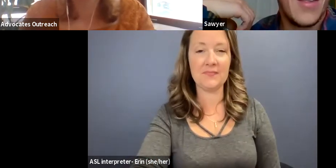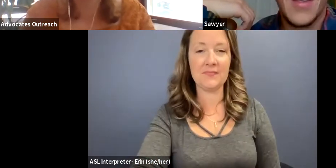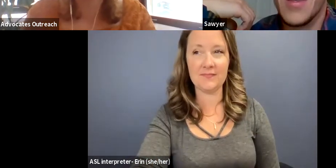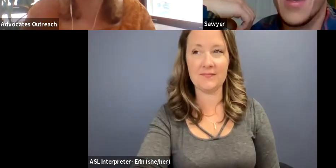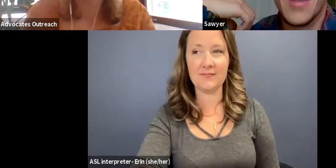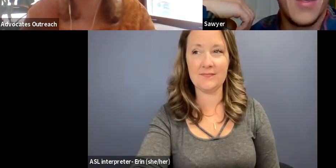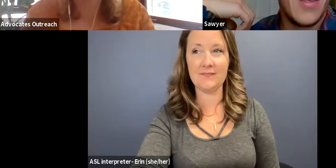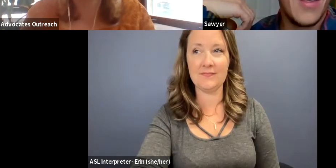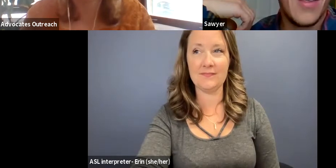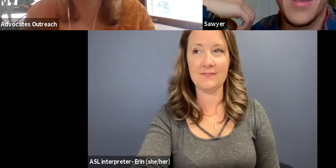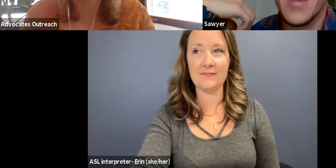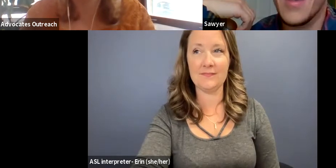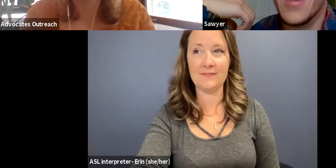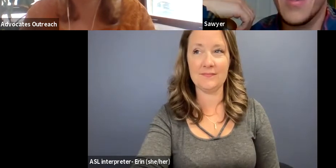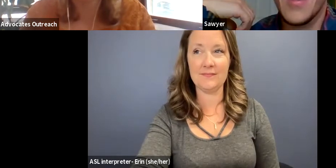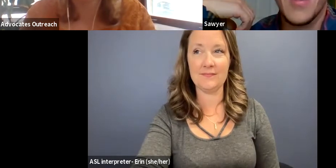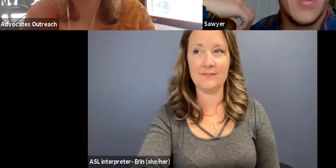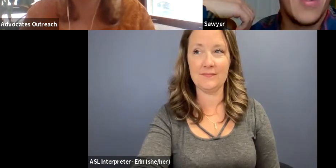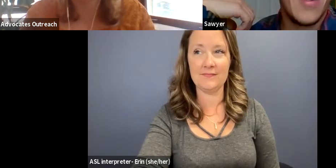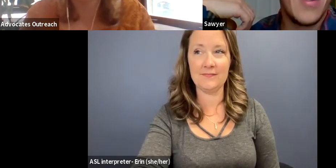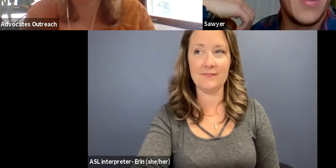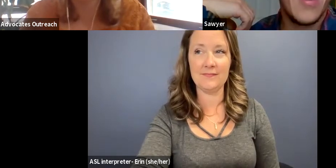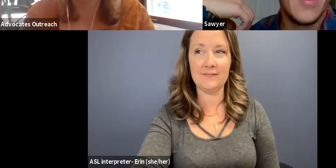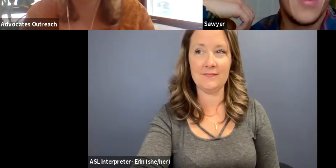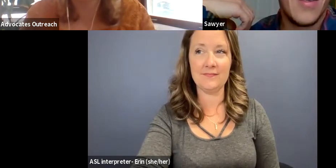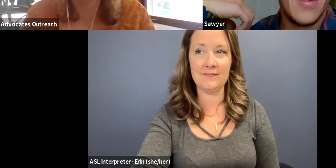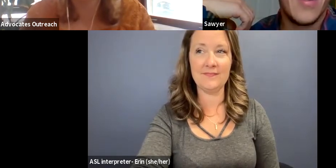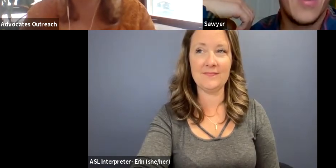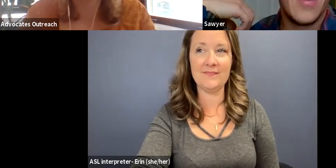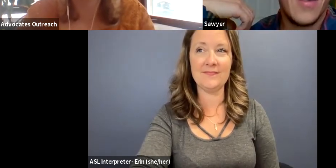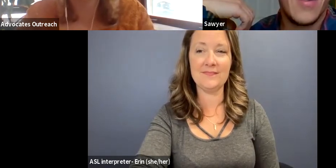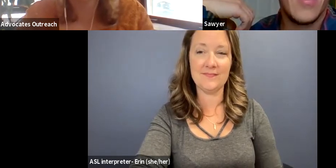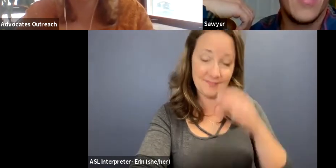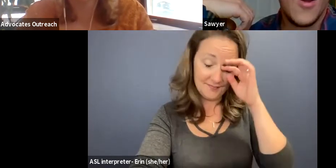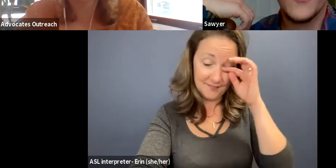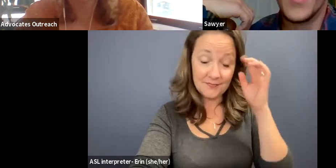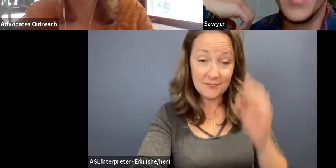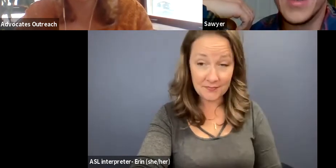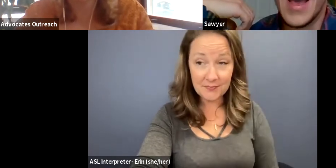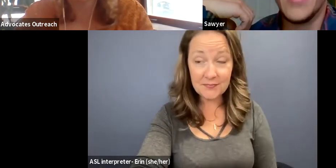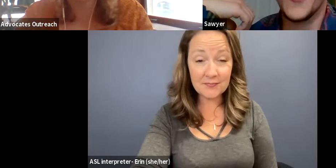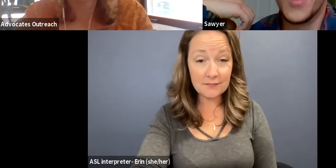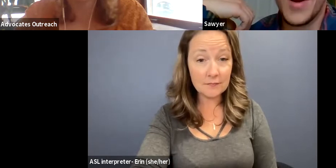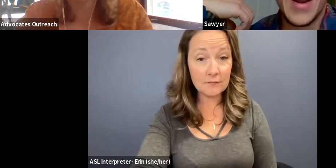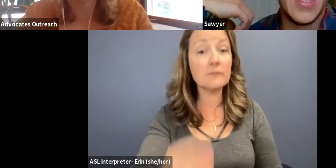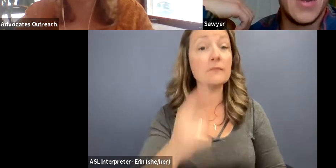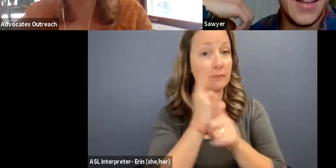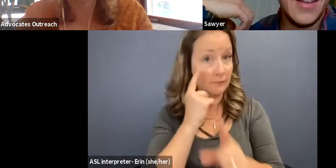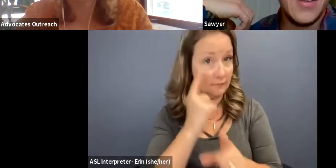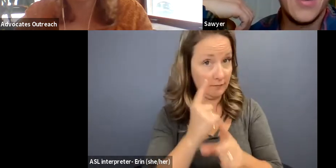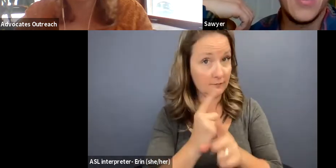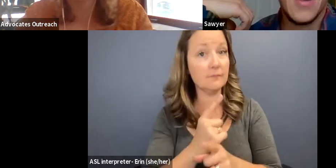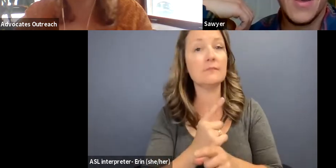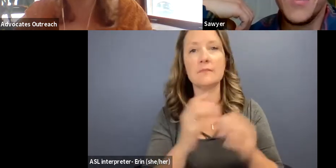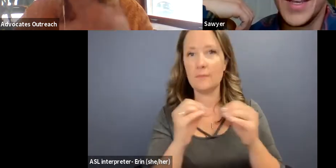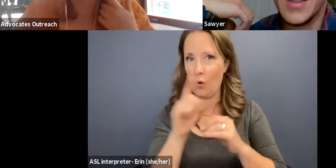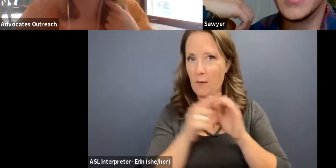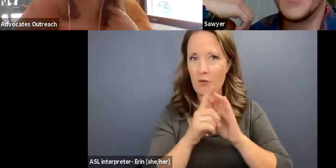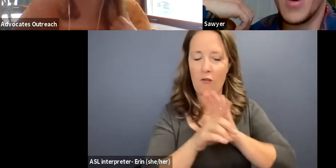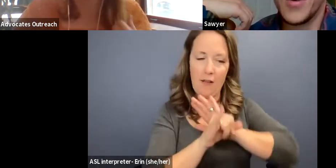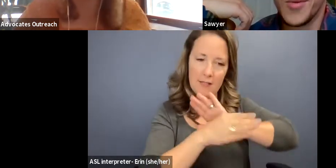about sexuality topics, and they've already thought a lot about this and put together some really cool books that are just